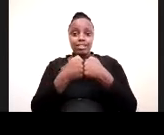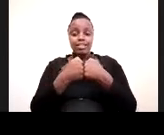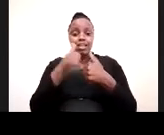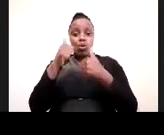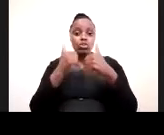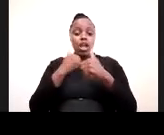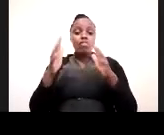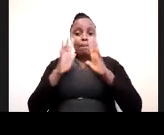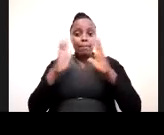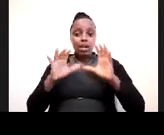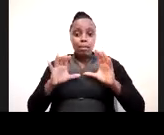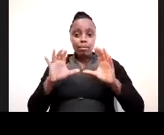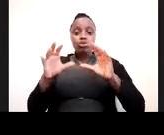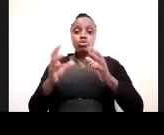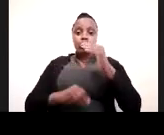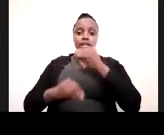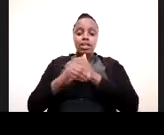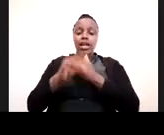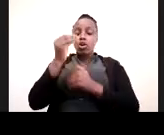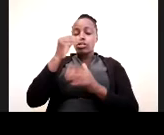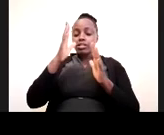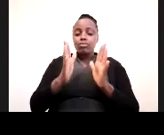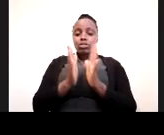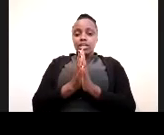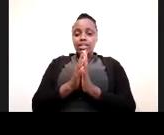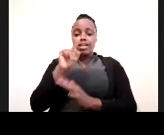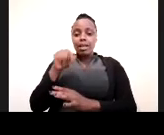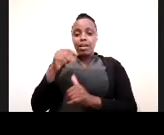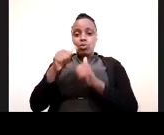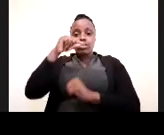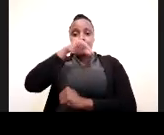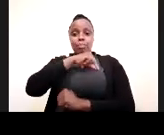push to increase consumption and demand, which could